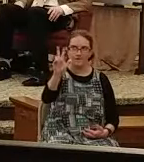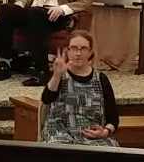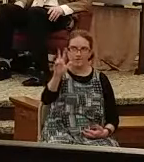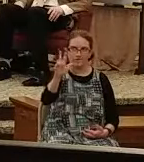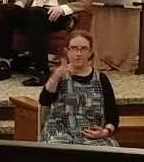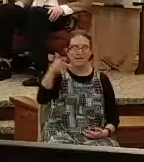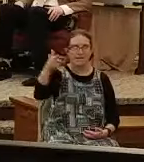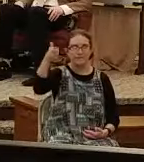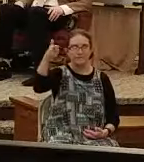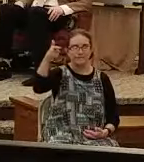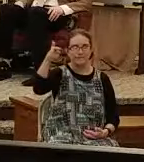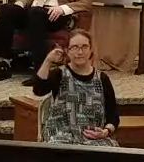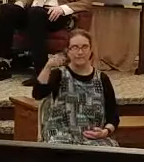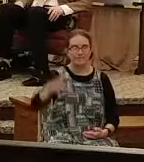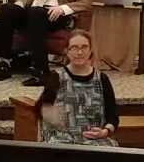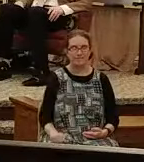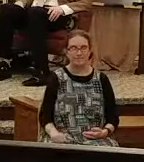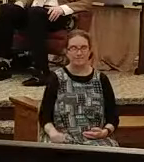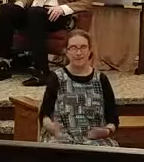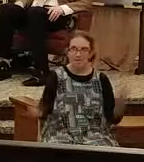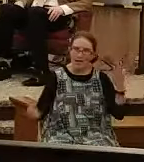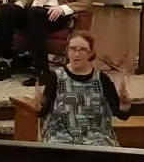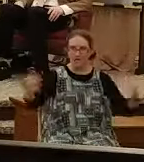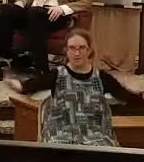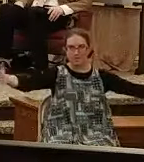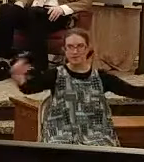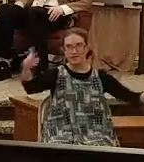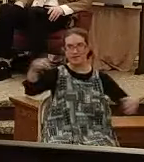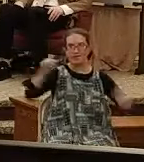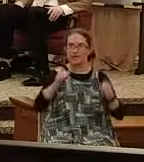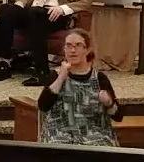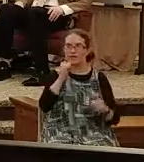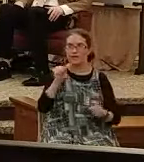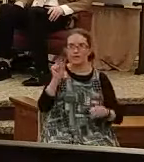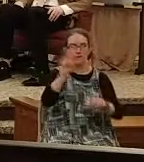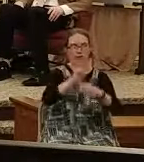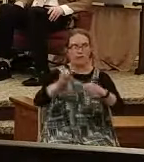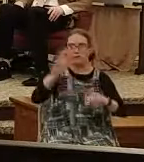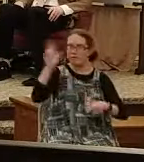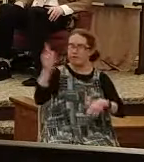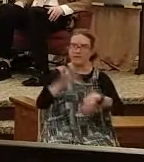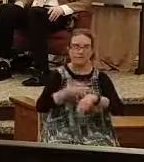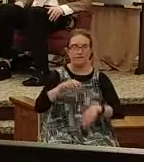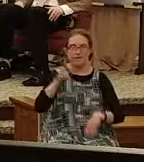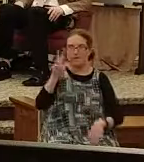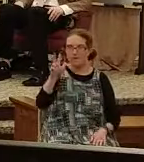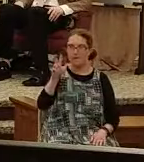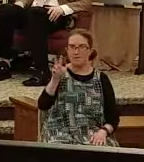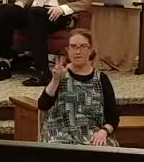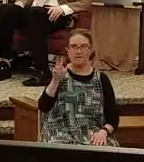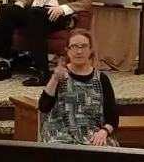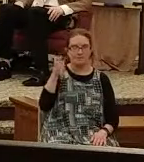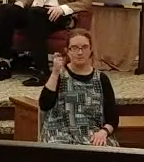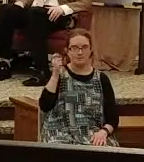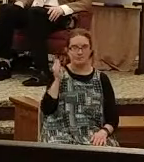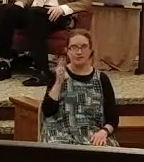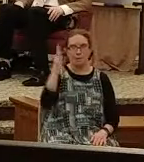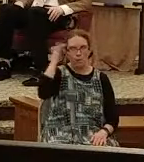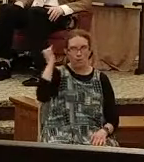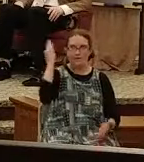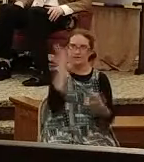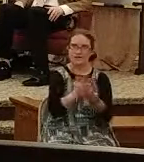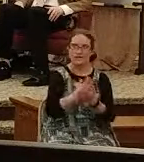ammunition. He might have a big gun, but he can't use it but three times. You know, he got three pieces of ammunition. And that's why he